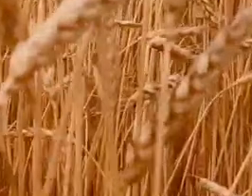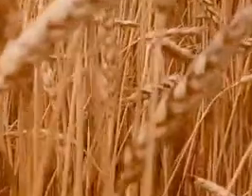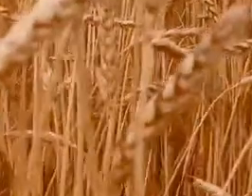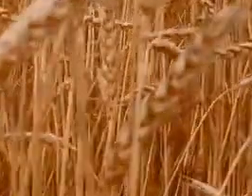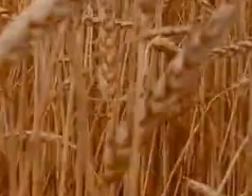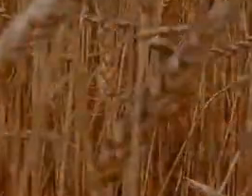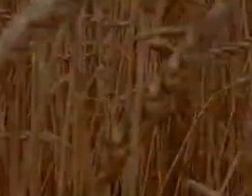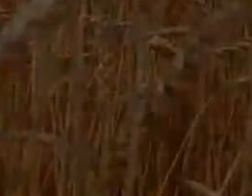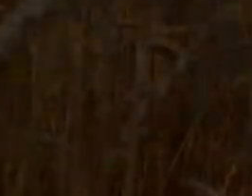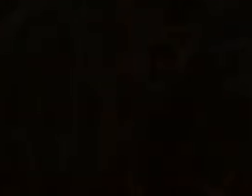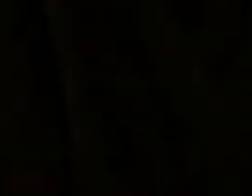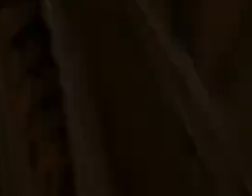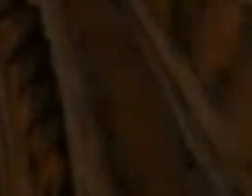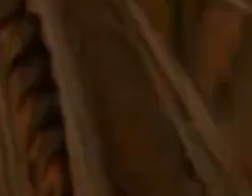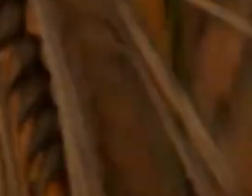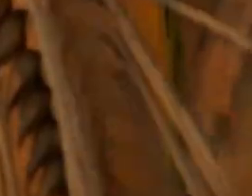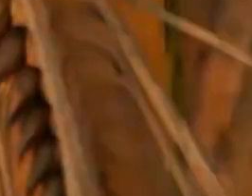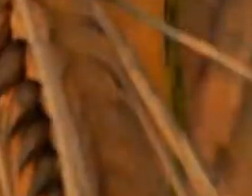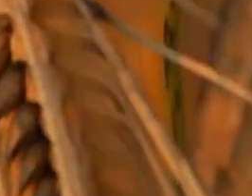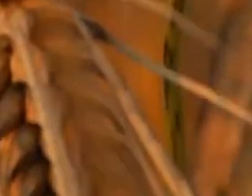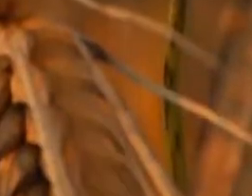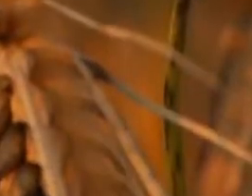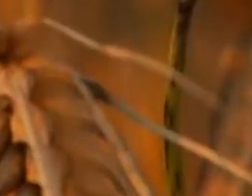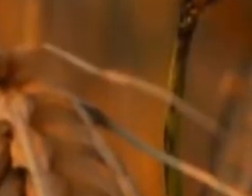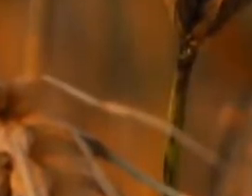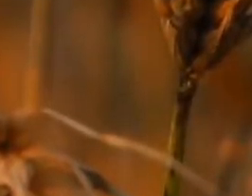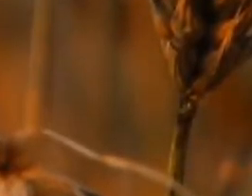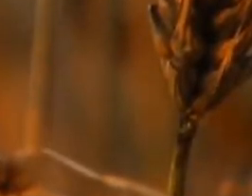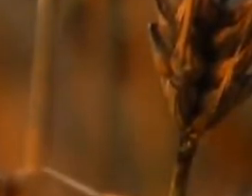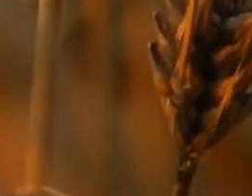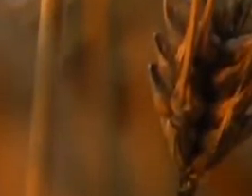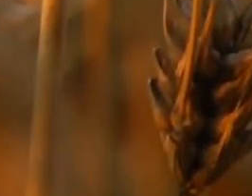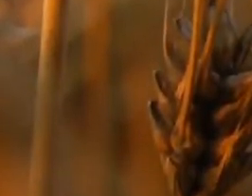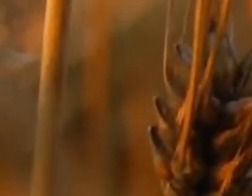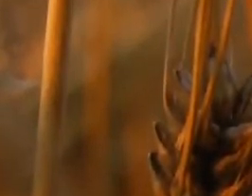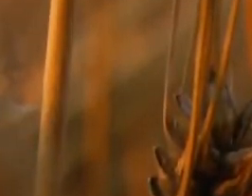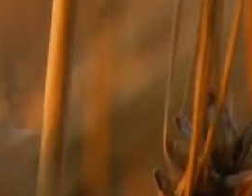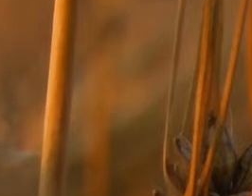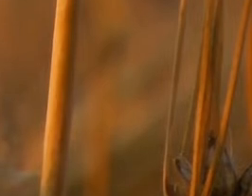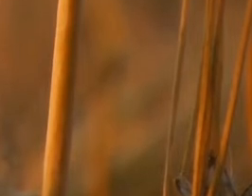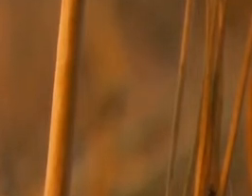myor made me praise the Lord